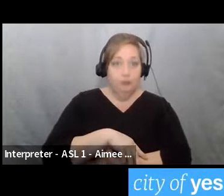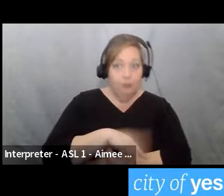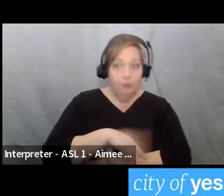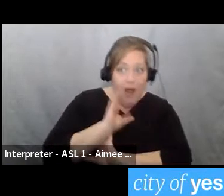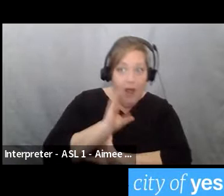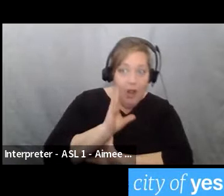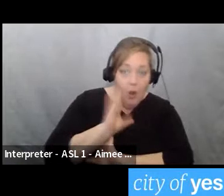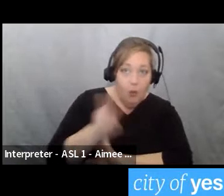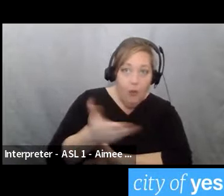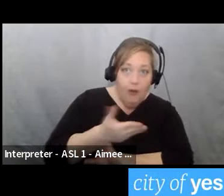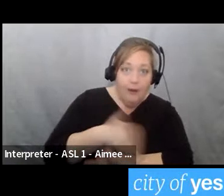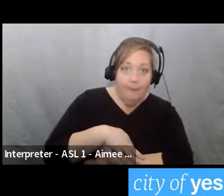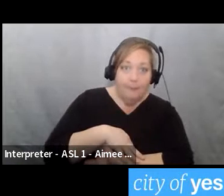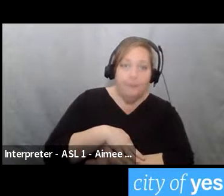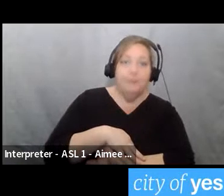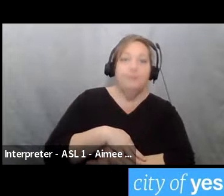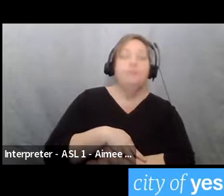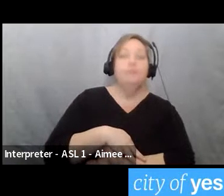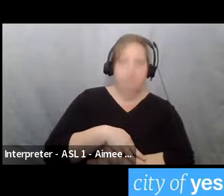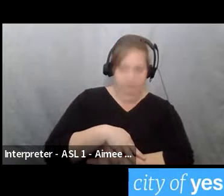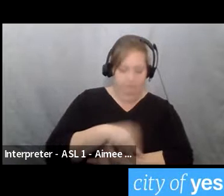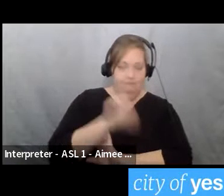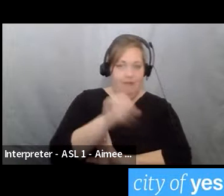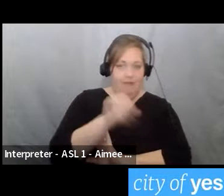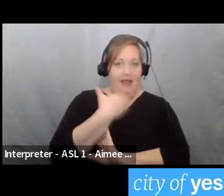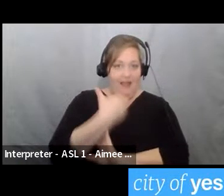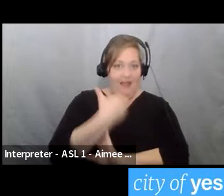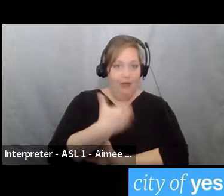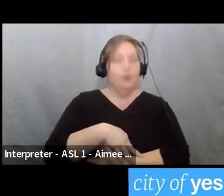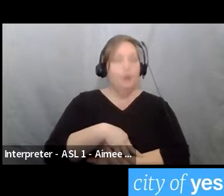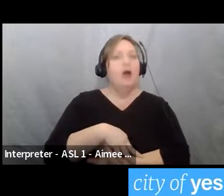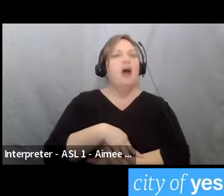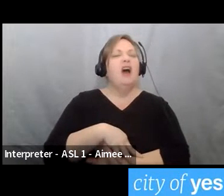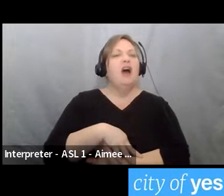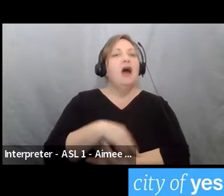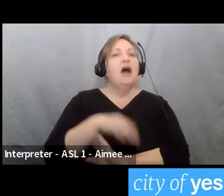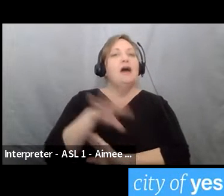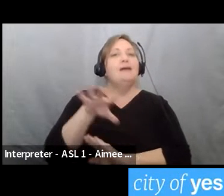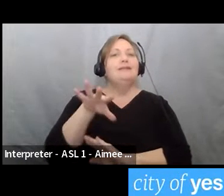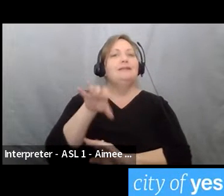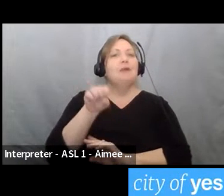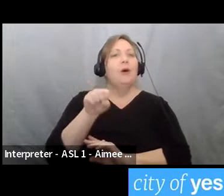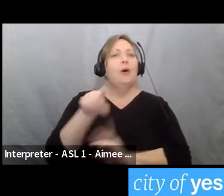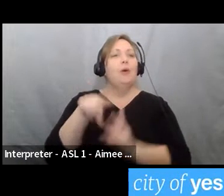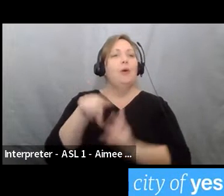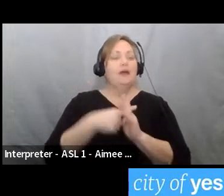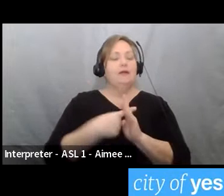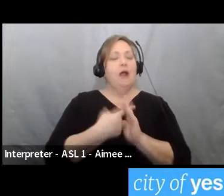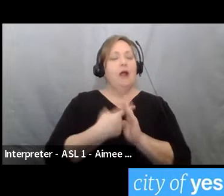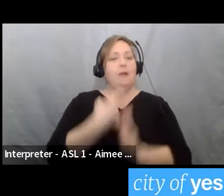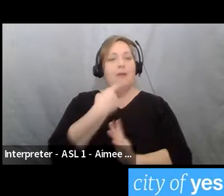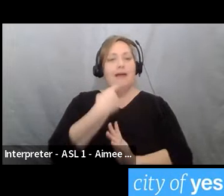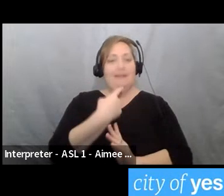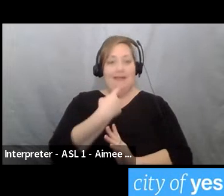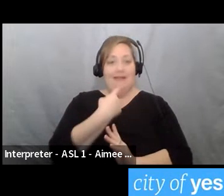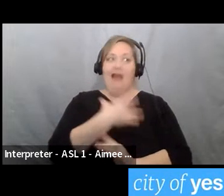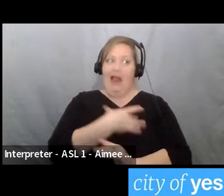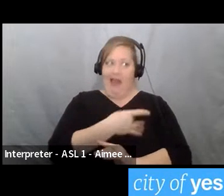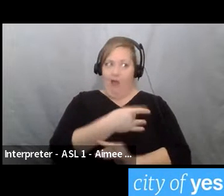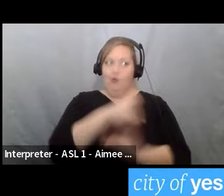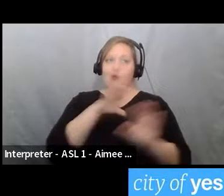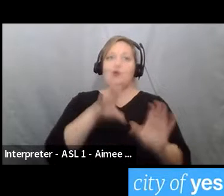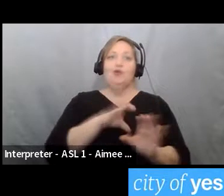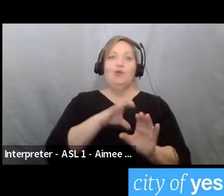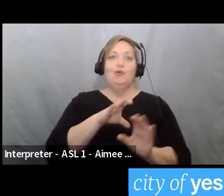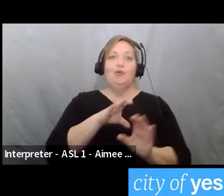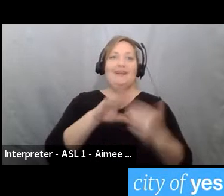Hello, welcome. Hi. Yeah. Thank you. So I kind of just wanted to start by saying that definitely like what you guys are doing with the City